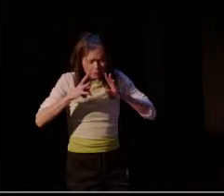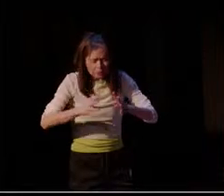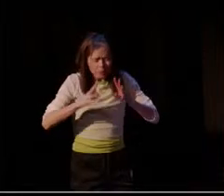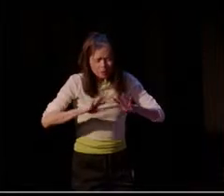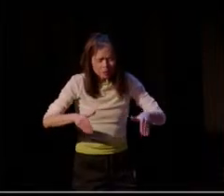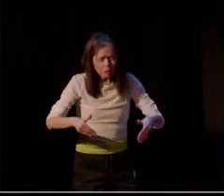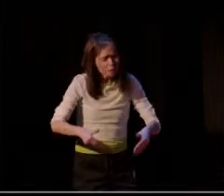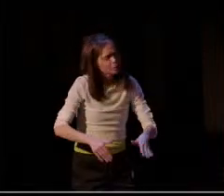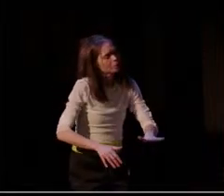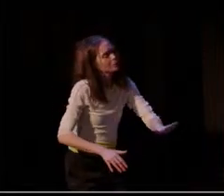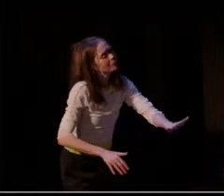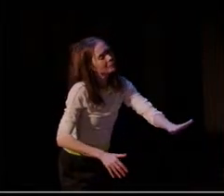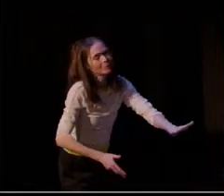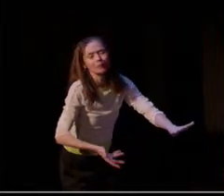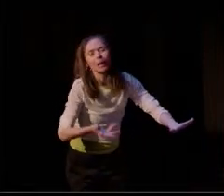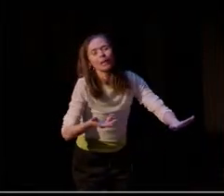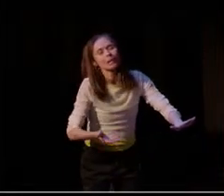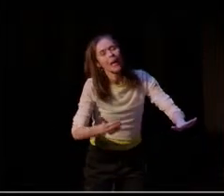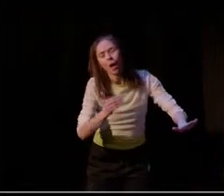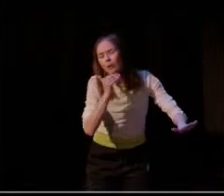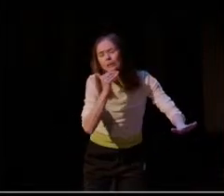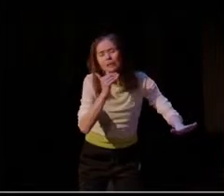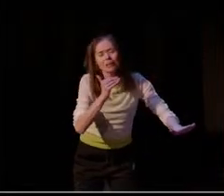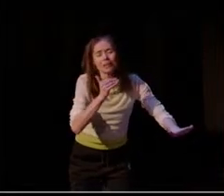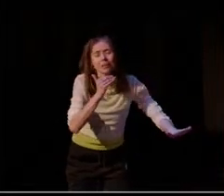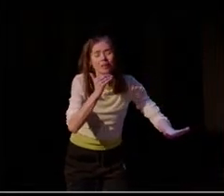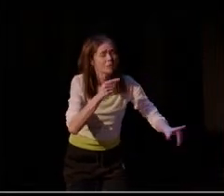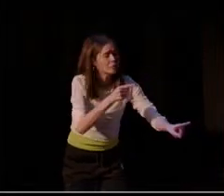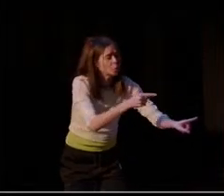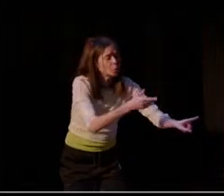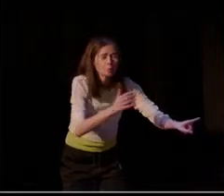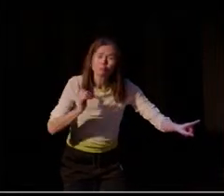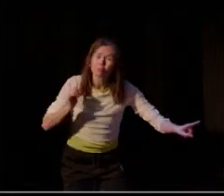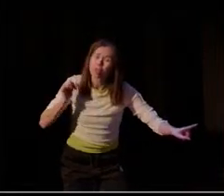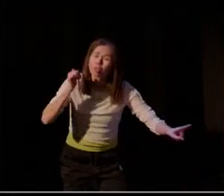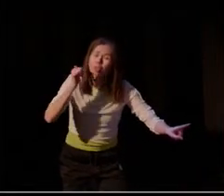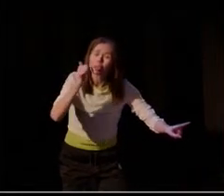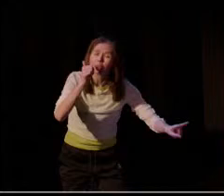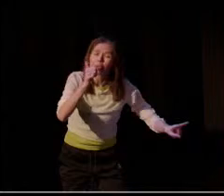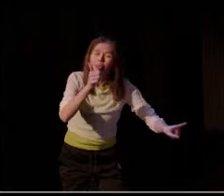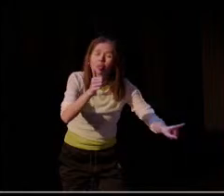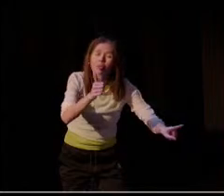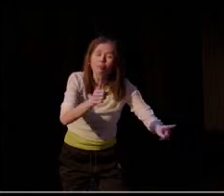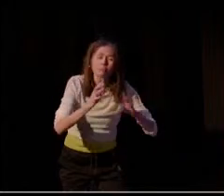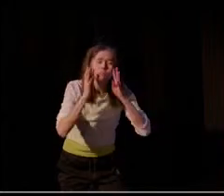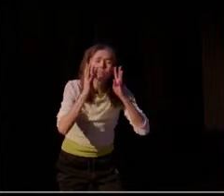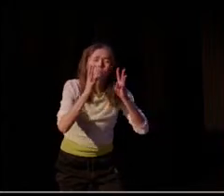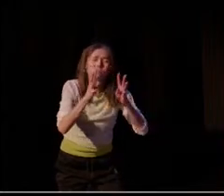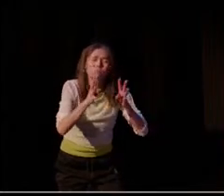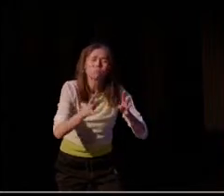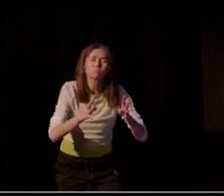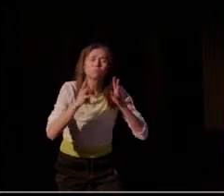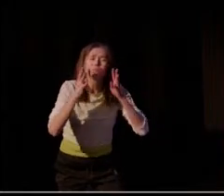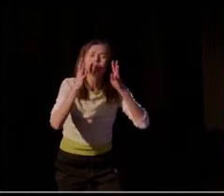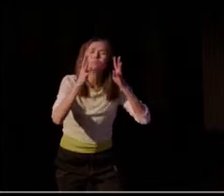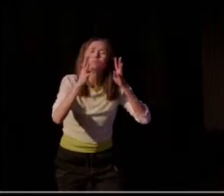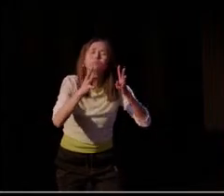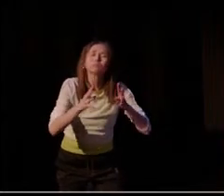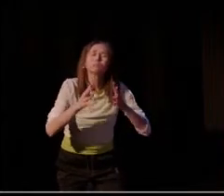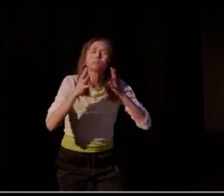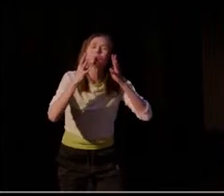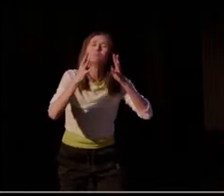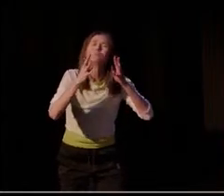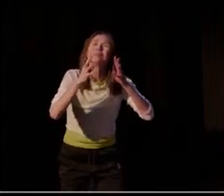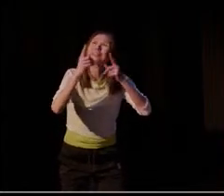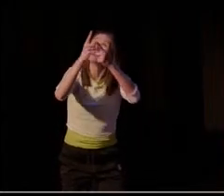No fault could make which you have not redeemed. Indeed, you have paid more penitence than you have sinned. At last, do as the gods have done.